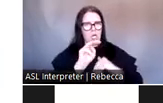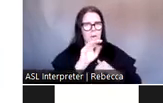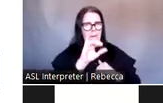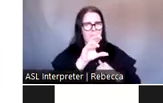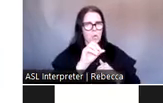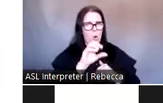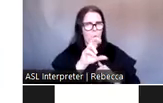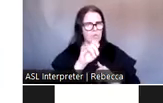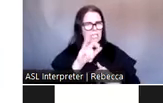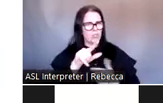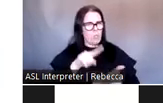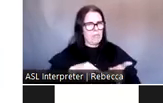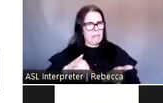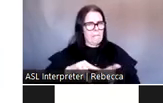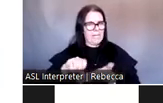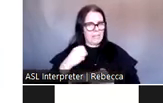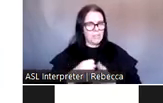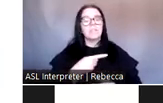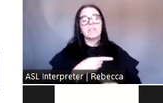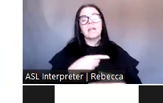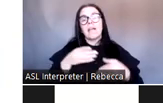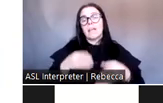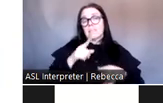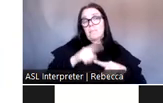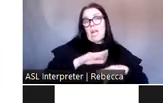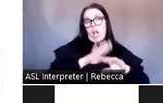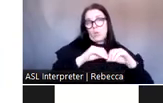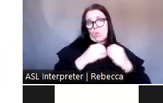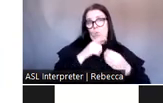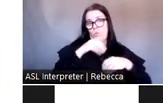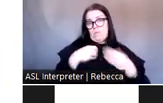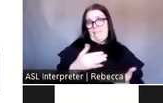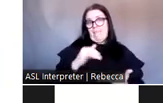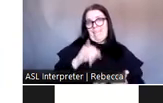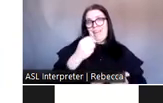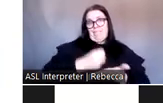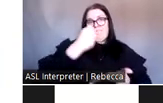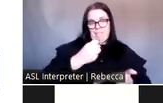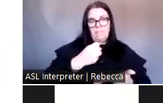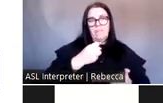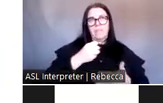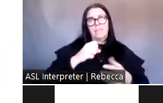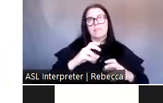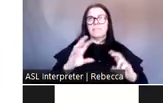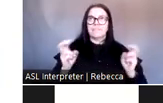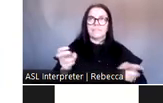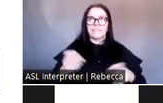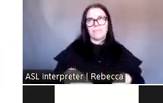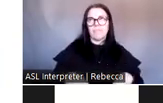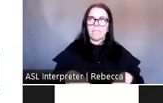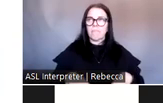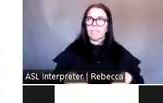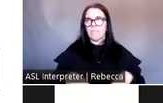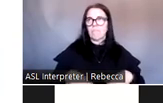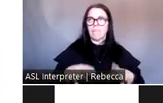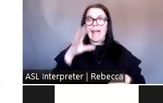the organization issuing the micro-credential. And so it has to be, I mean, I suppose anyone can say that they're accrediting it, but